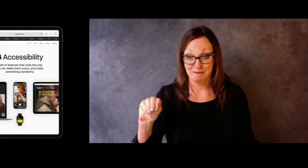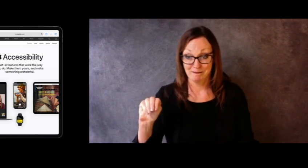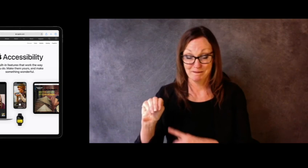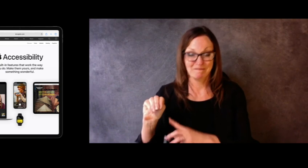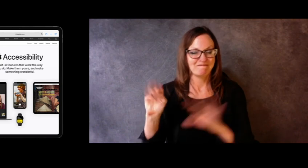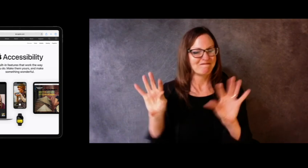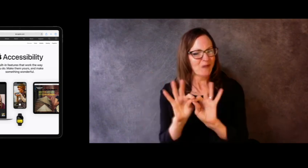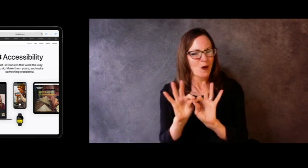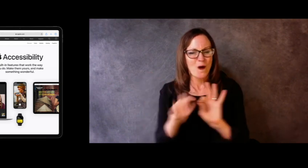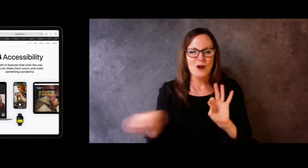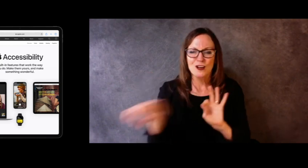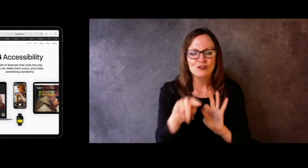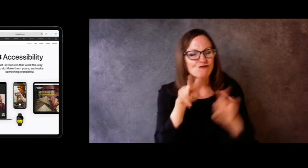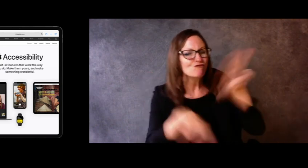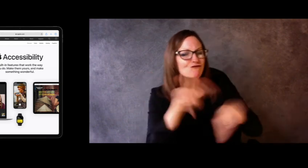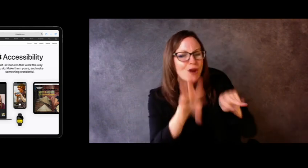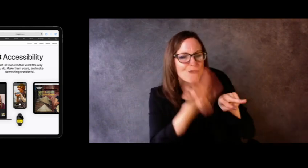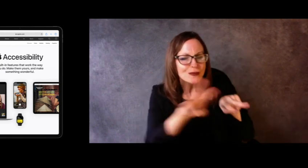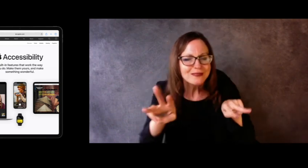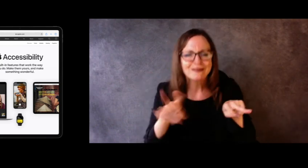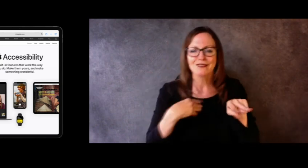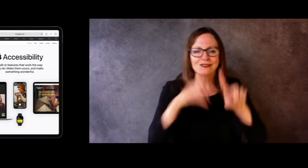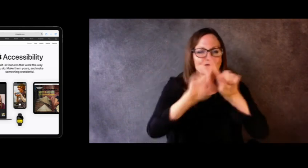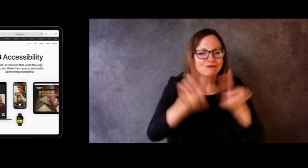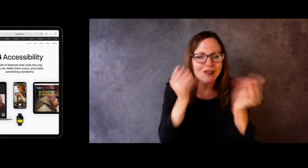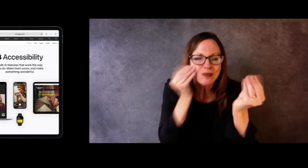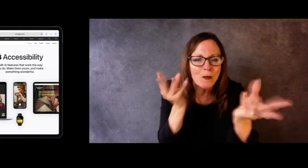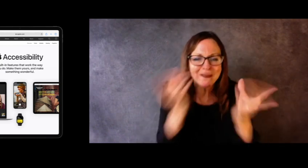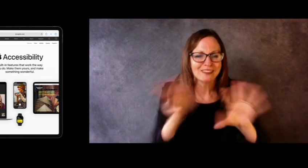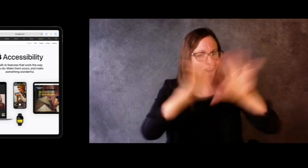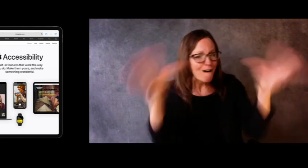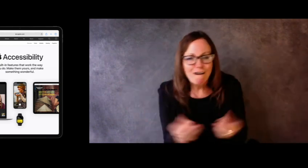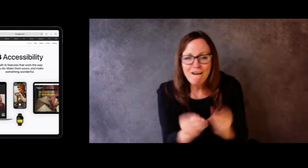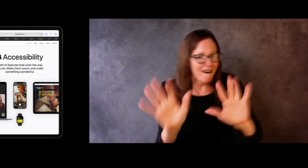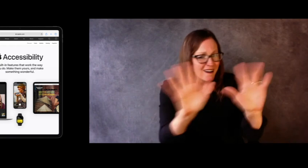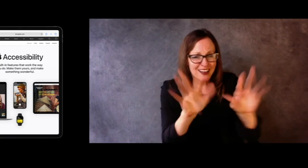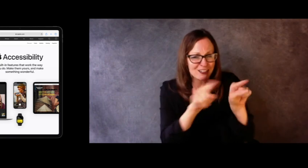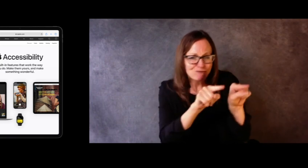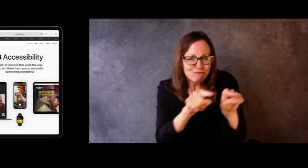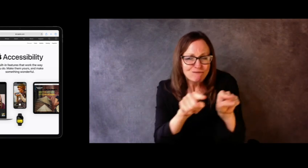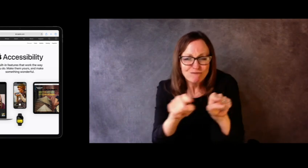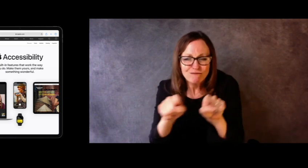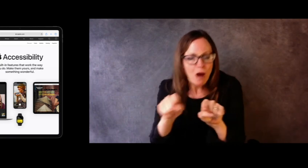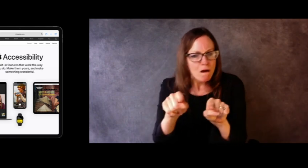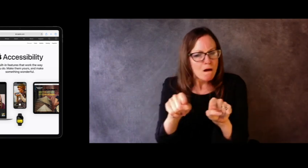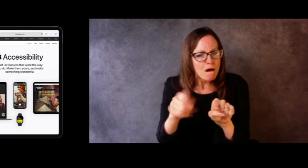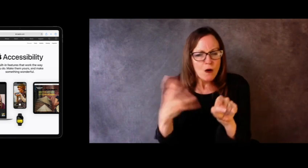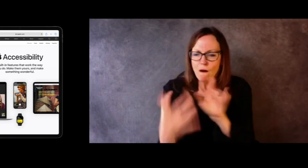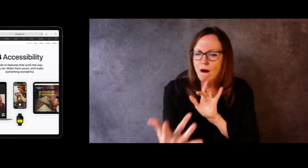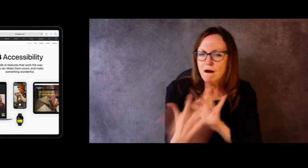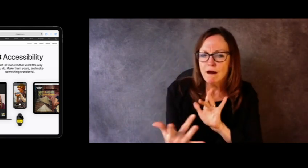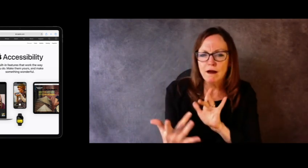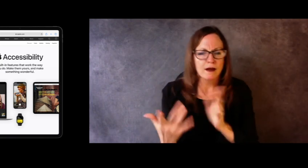questions, providing feedback, reporting bugs, etc. Please feel free to contact us there if you need anything.